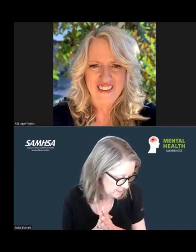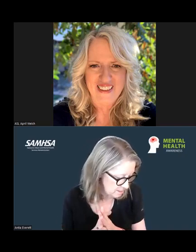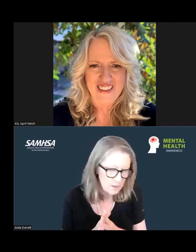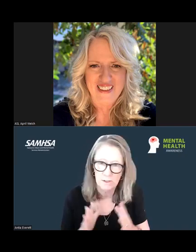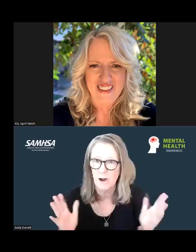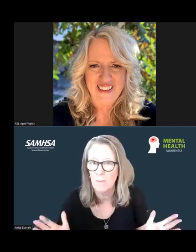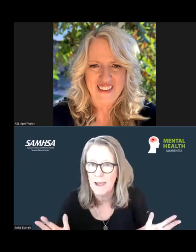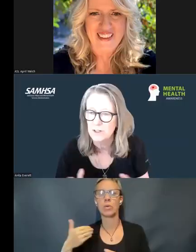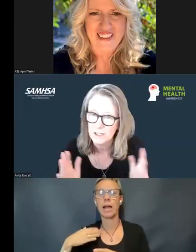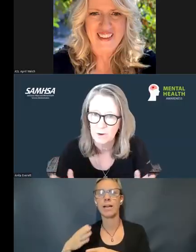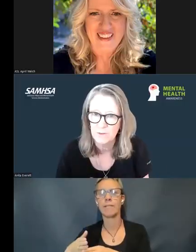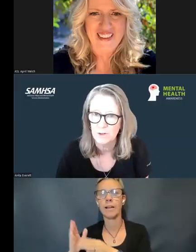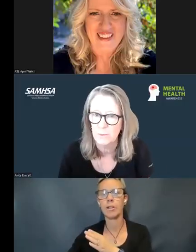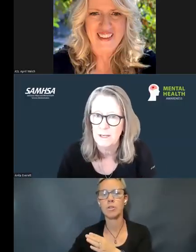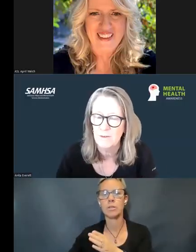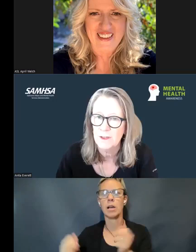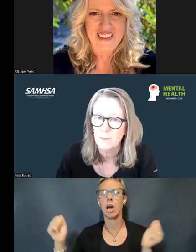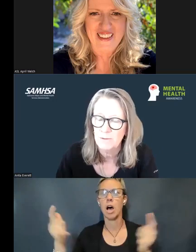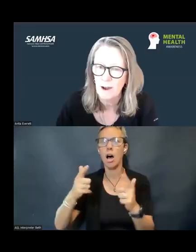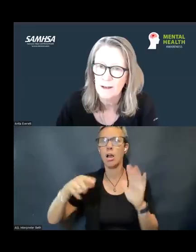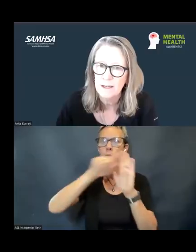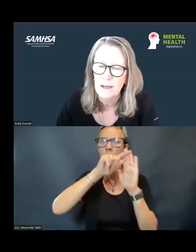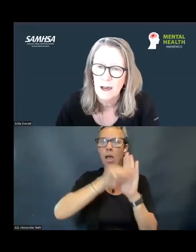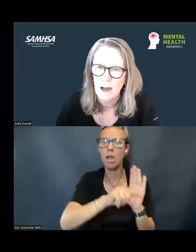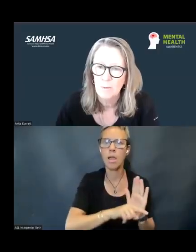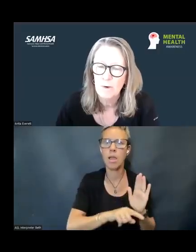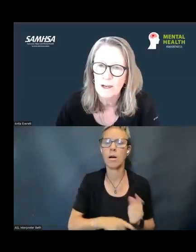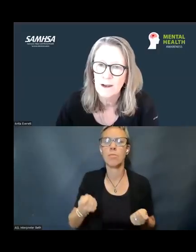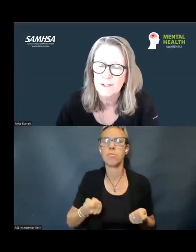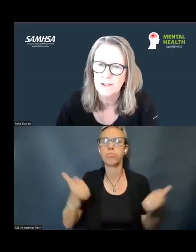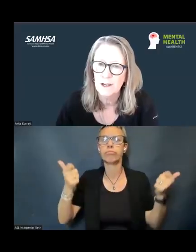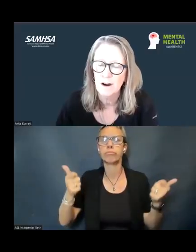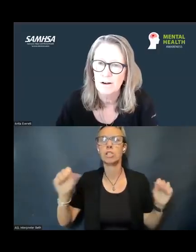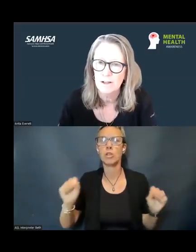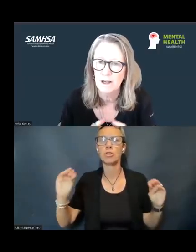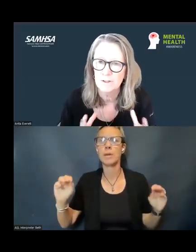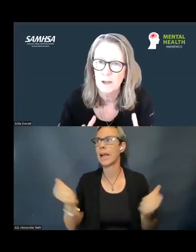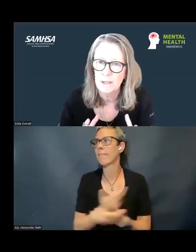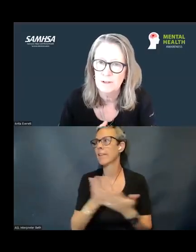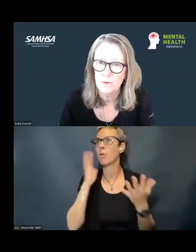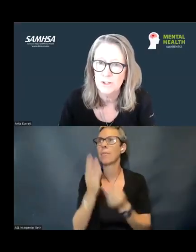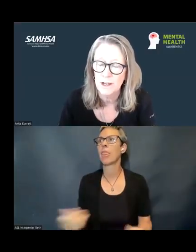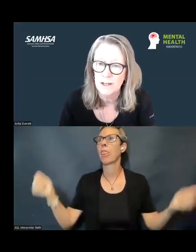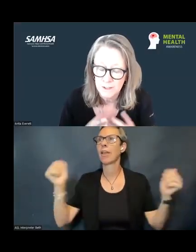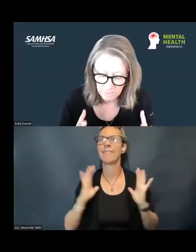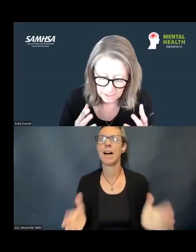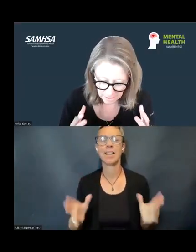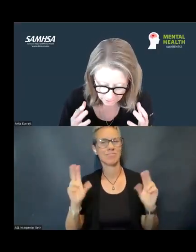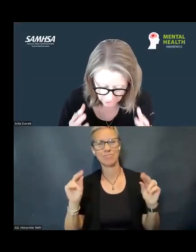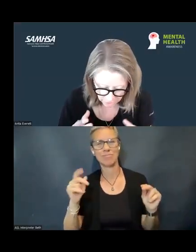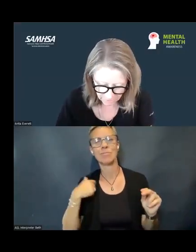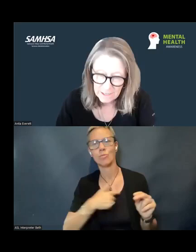conclusion be, it's all bad, just get rid of social media and everything will be fine. We recognize that there are some individuals and